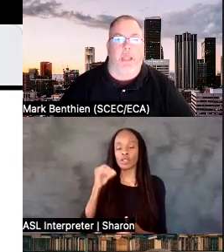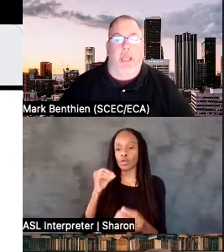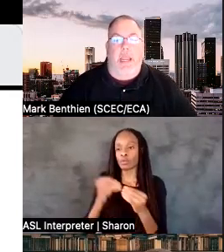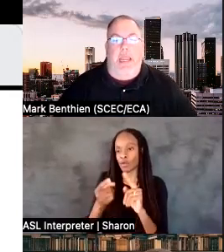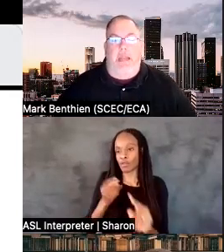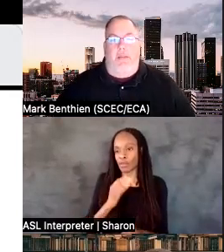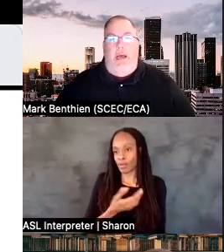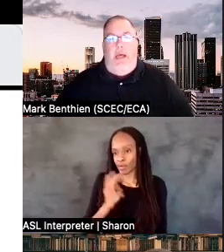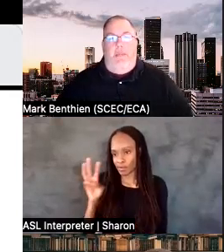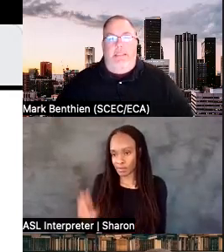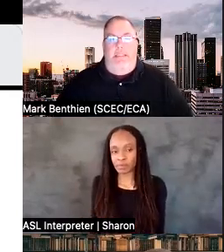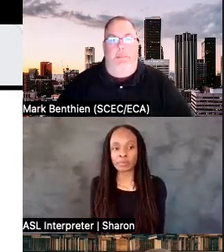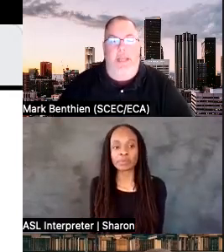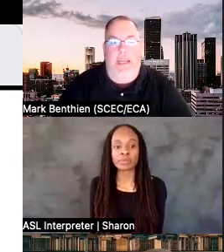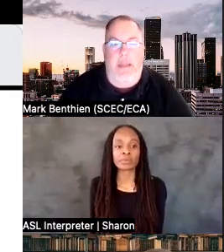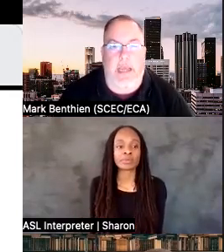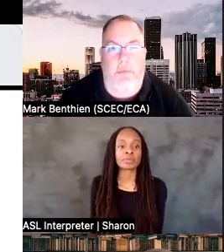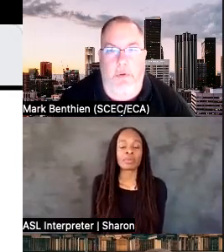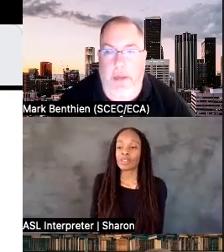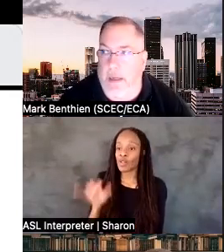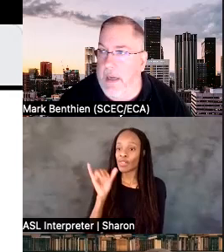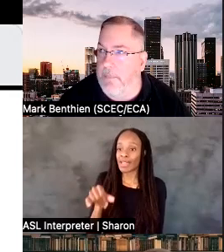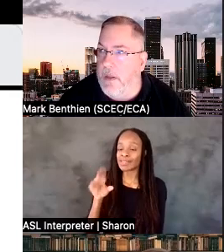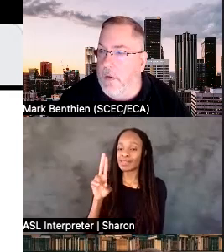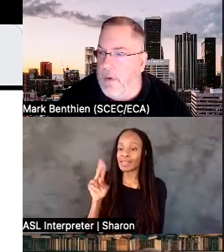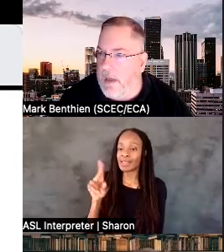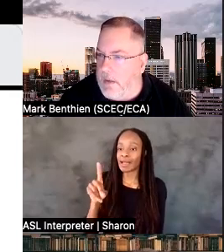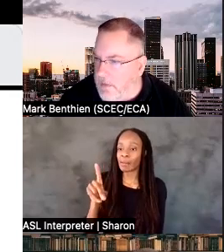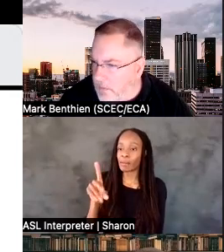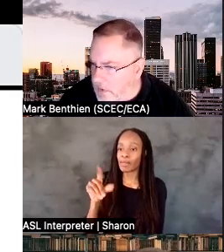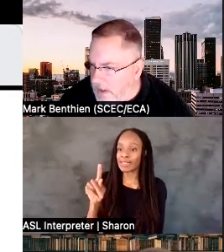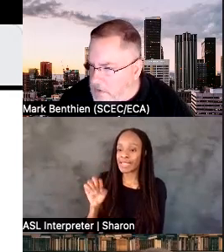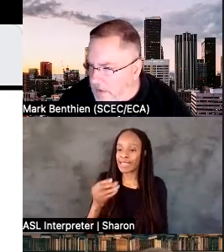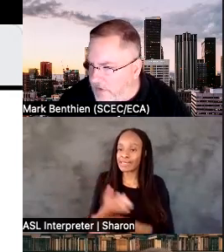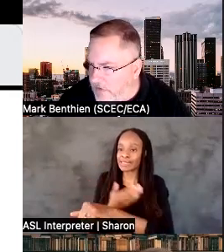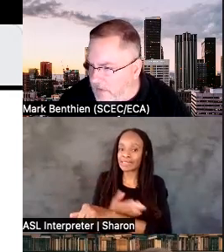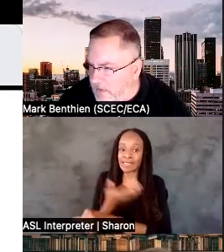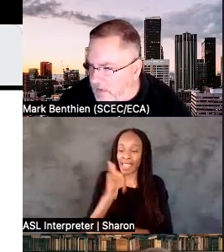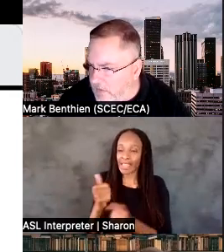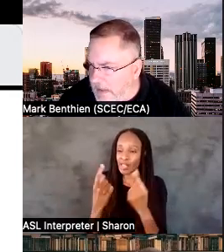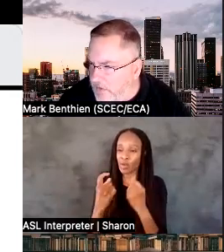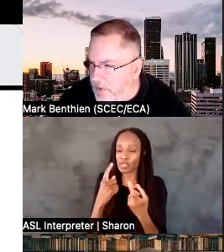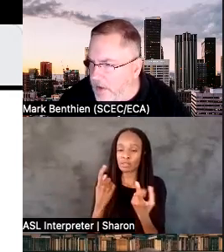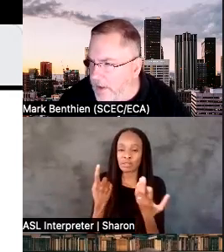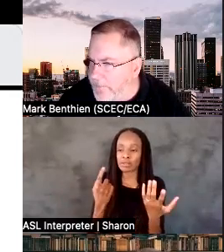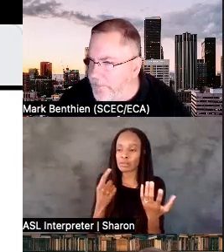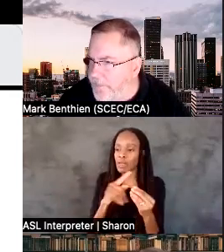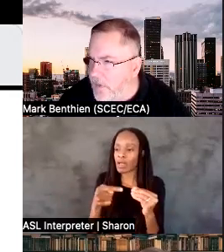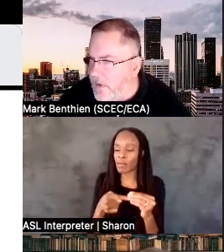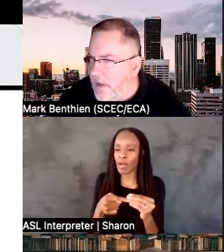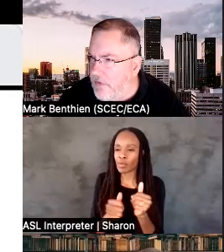awards. And that's the update. And really, are there any questions on the latest part